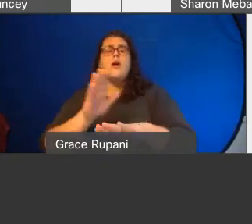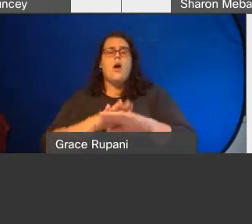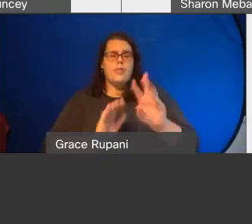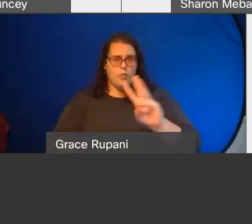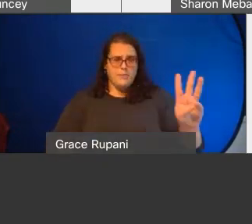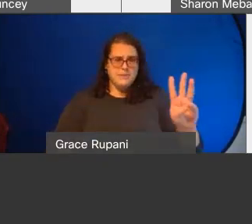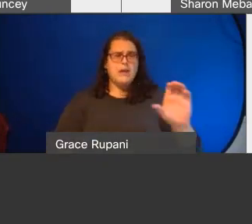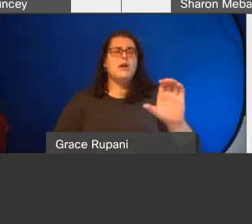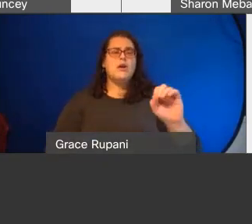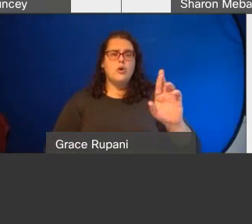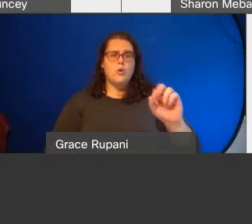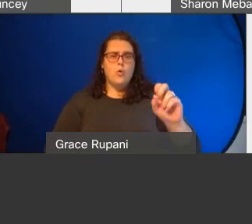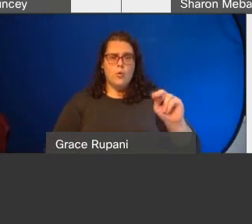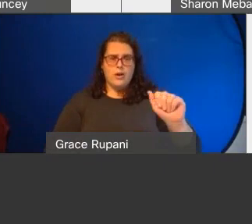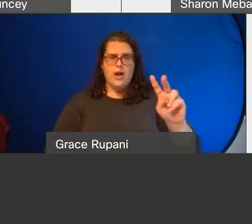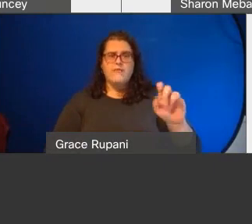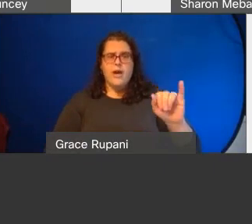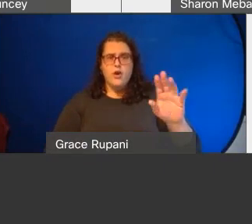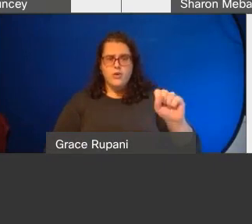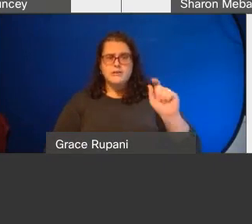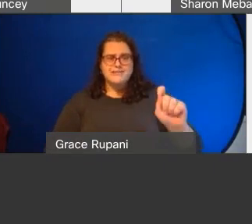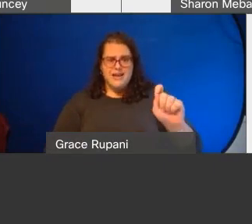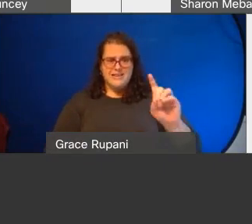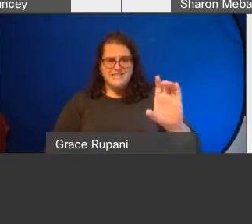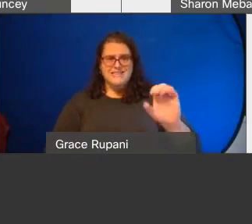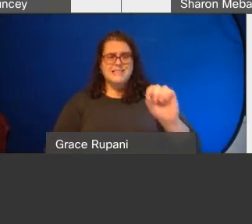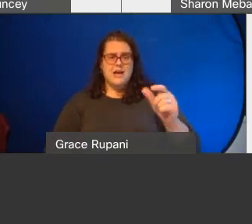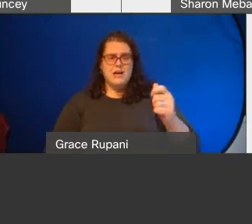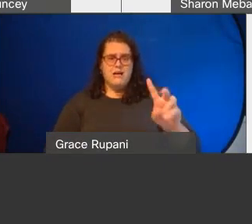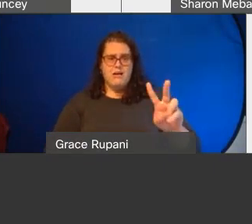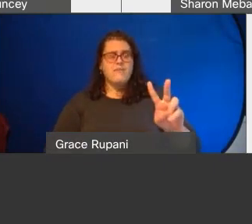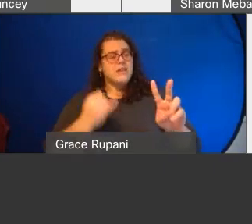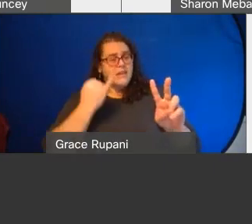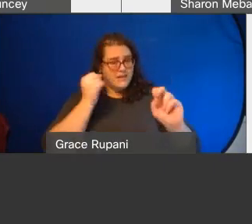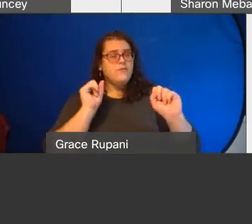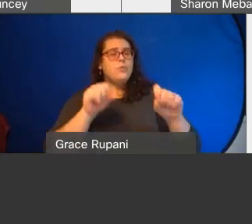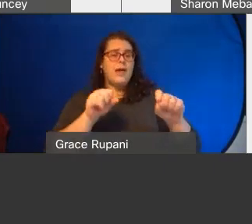coronavirus.dc.gov website. If we could get one of our team members to post that in the